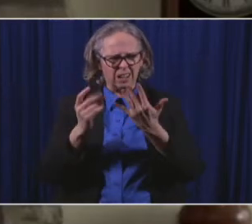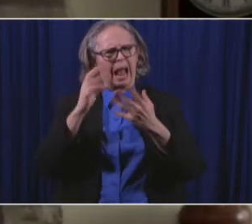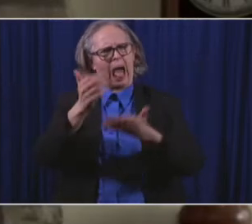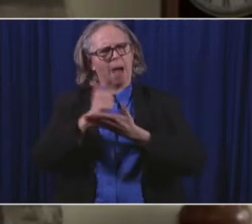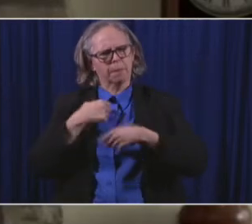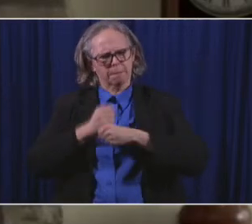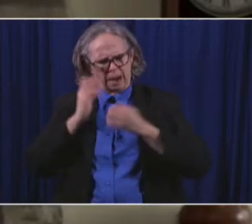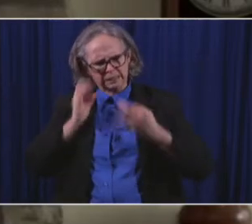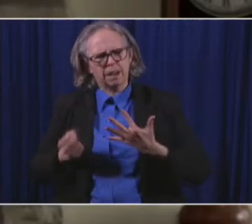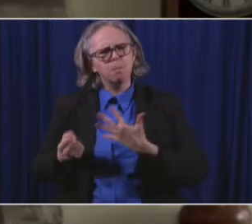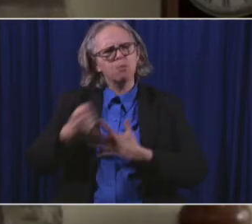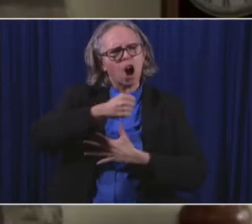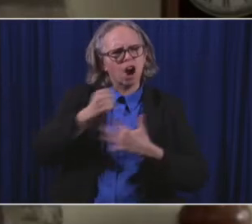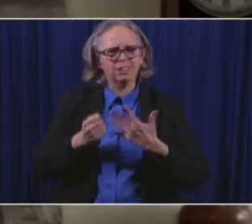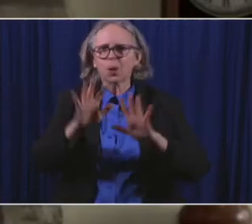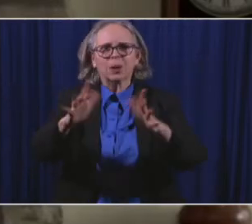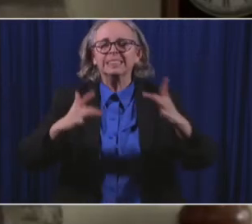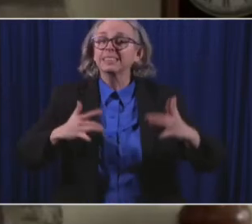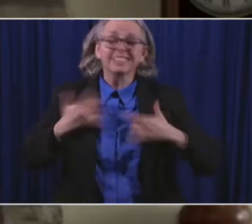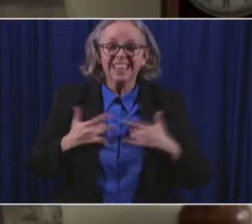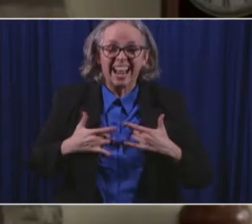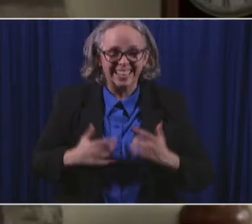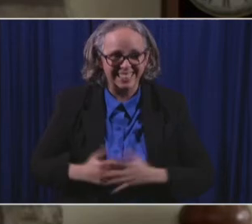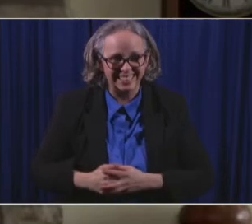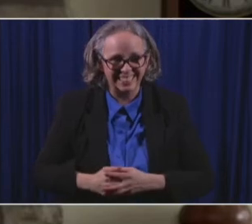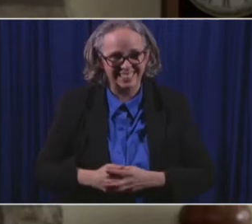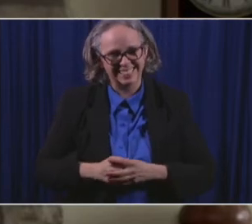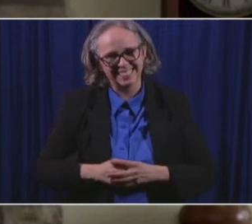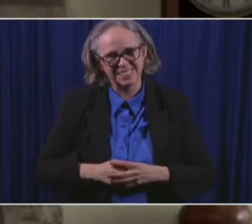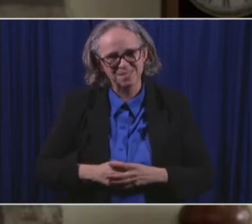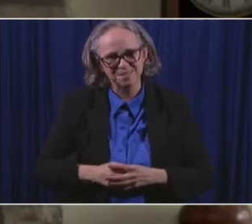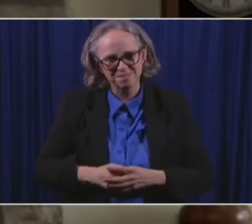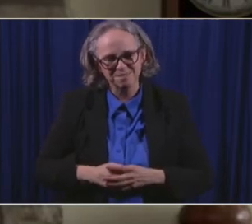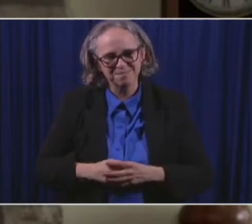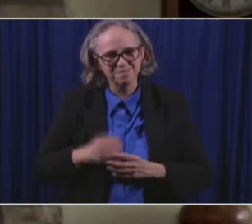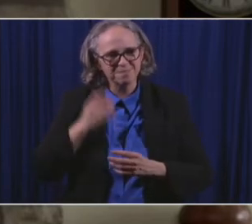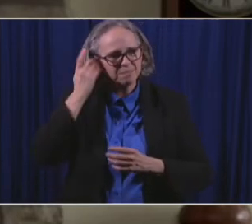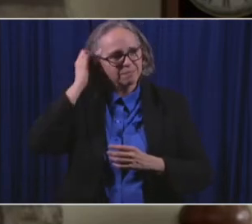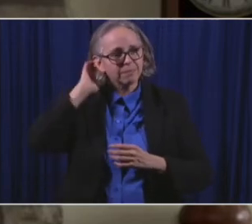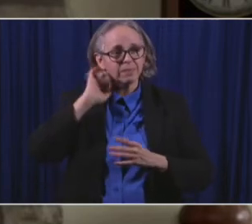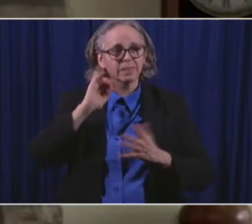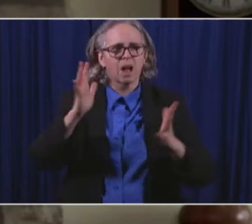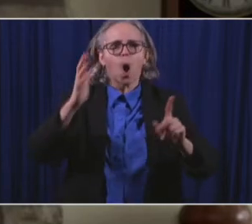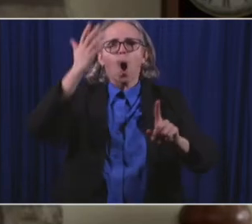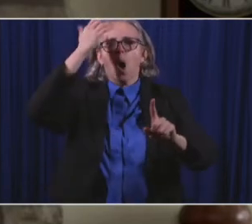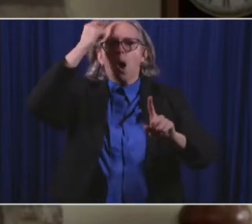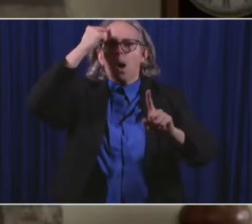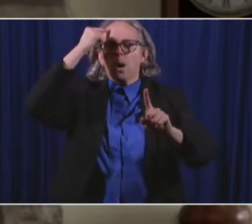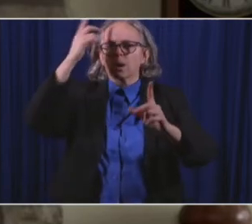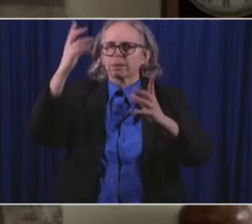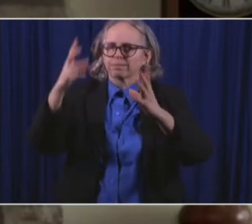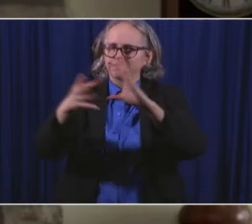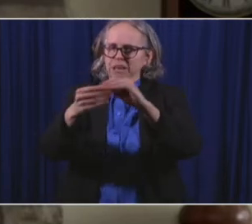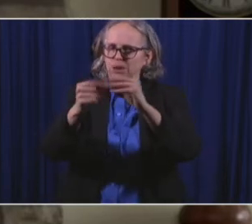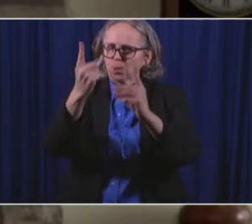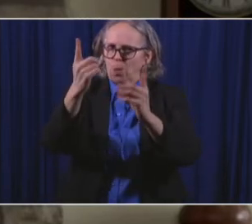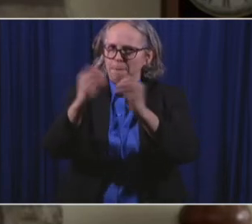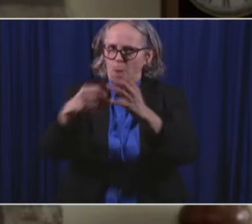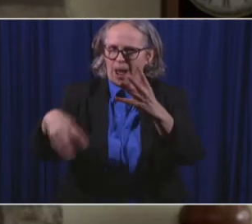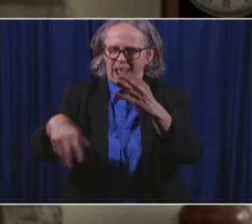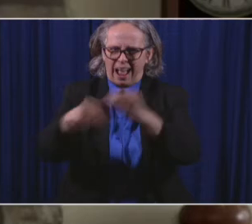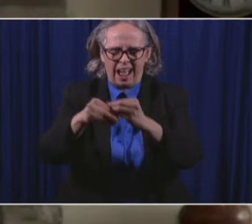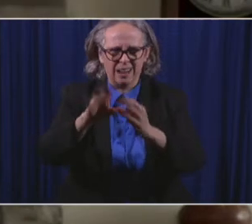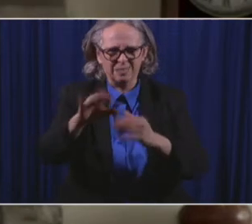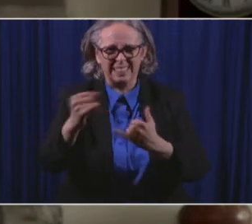So very, very excited about that. One thing I did not mention, I talked this morning to Senator